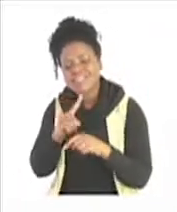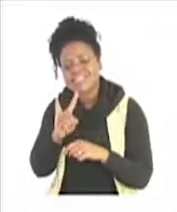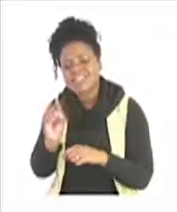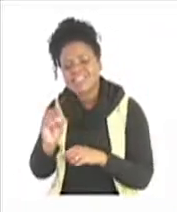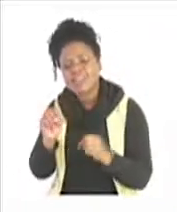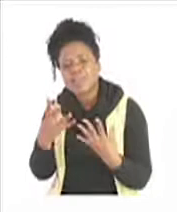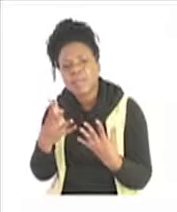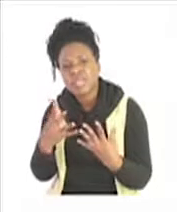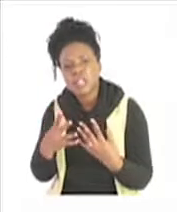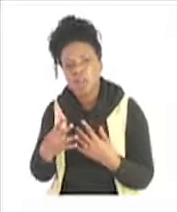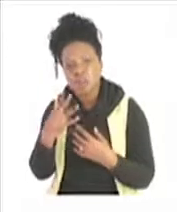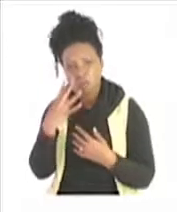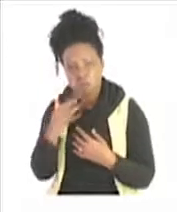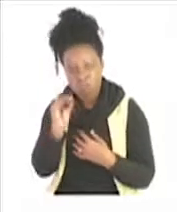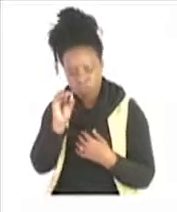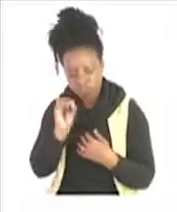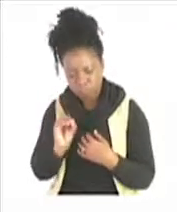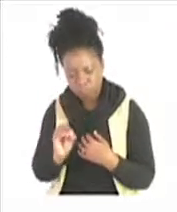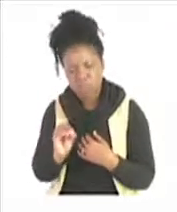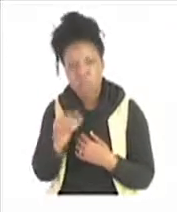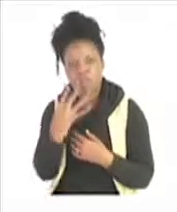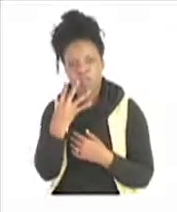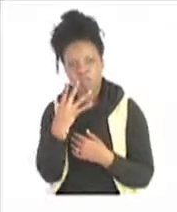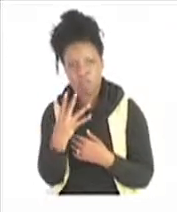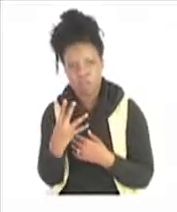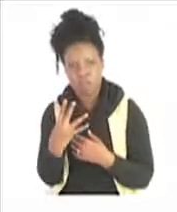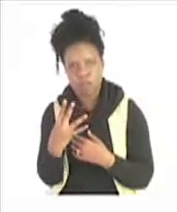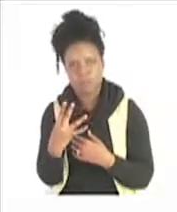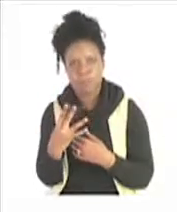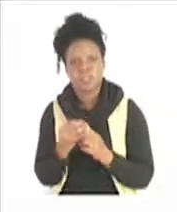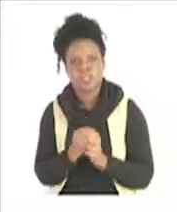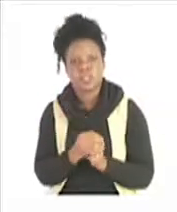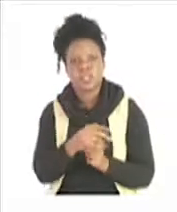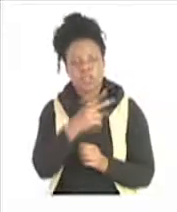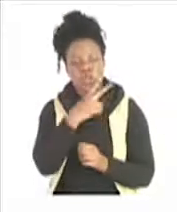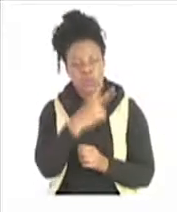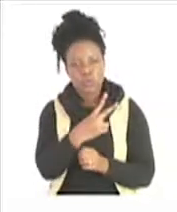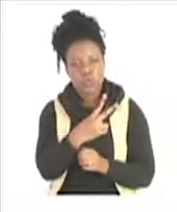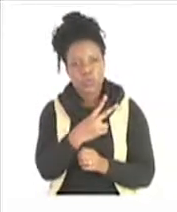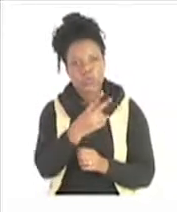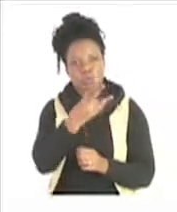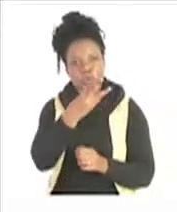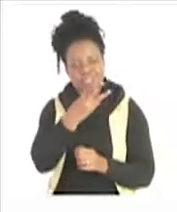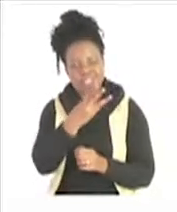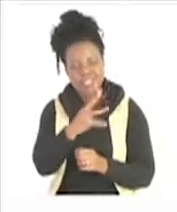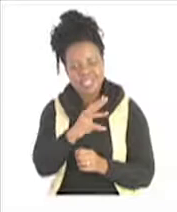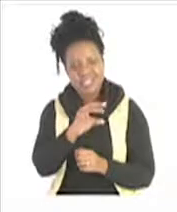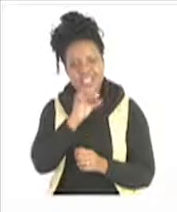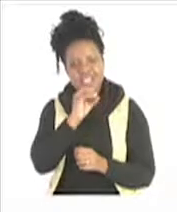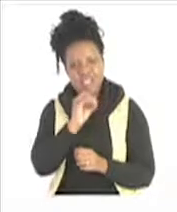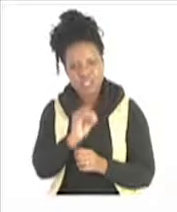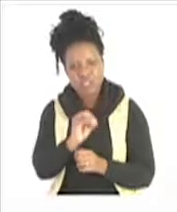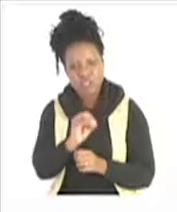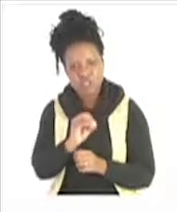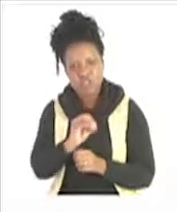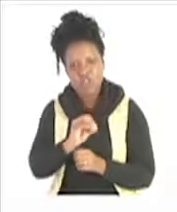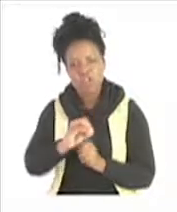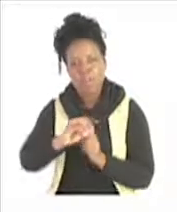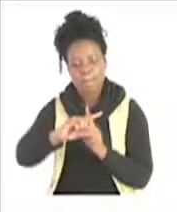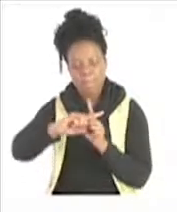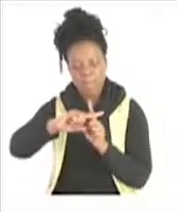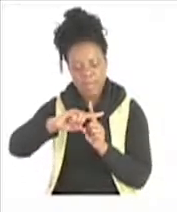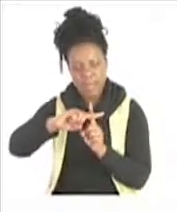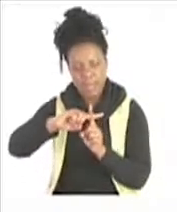4. So I'm left with 260 plus 4. And now I do my addition sum